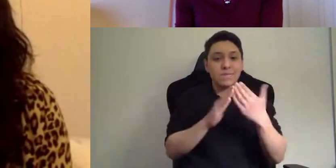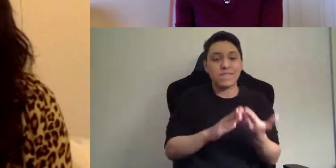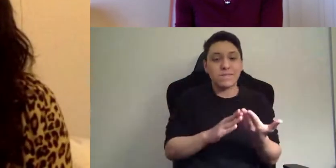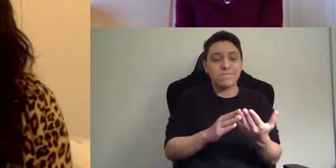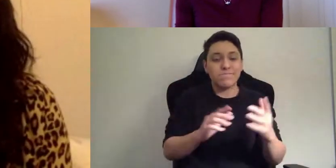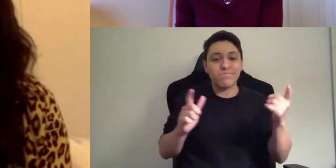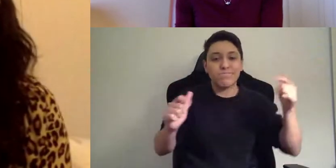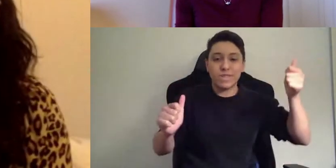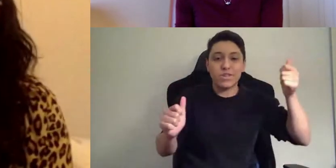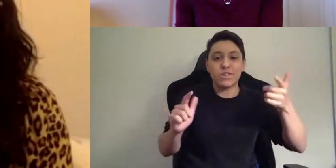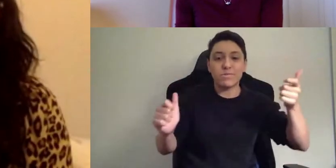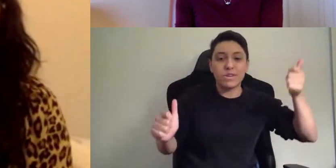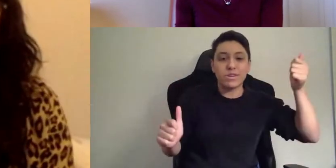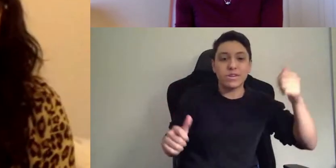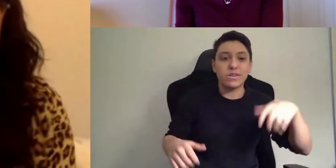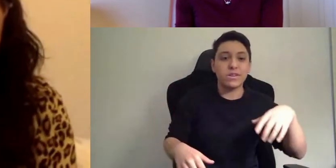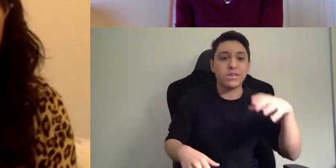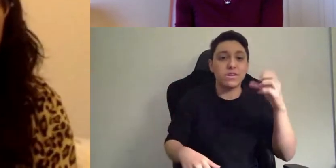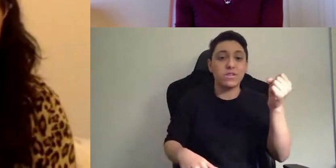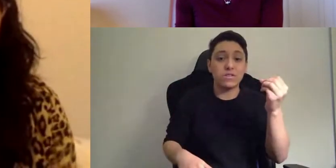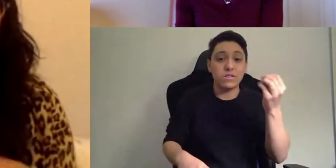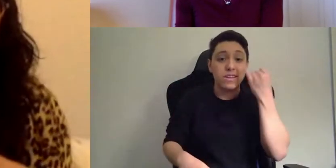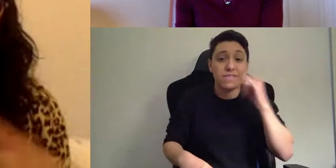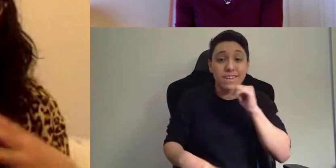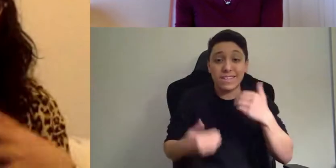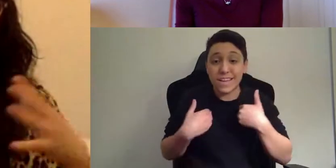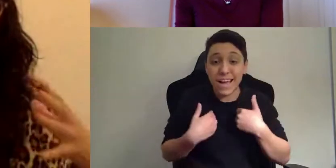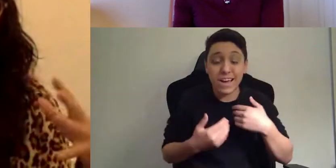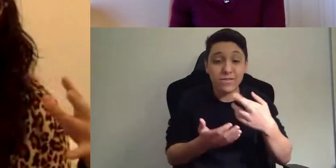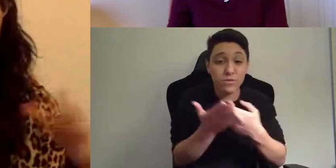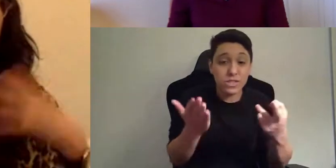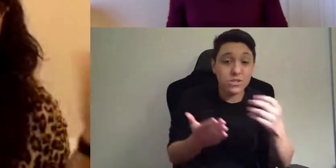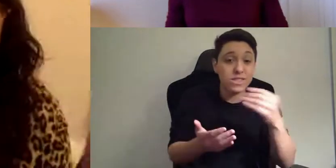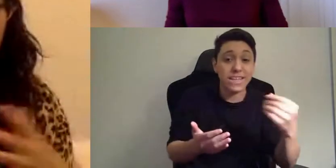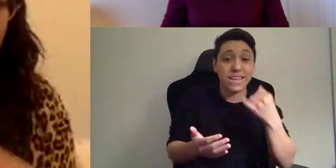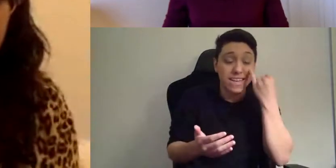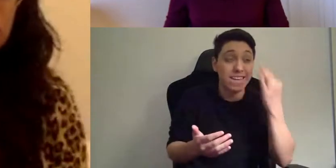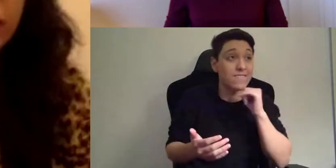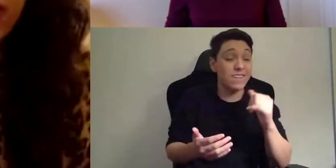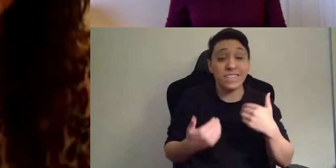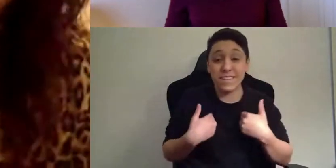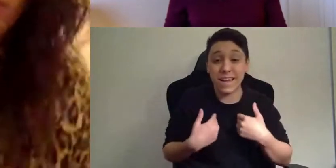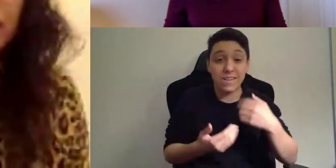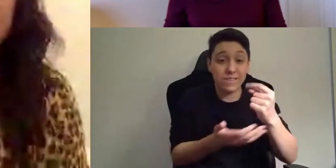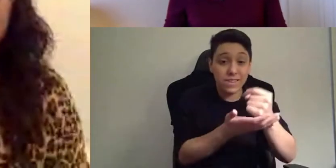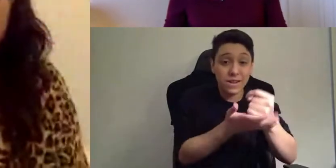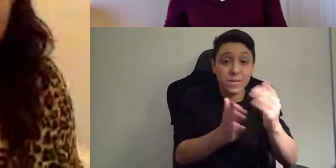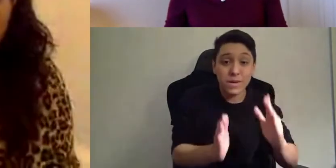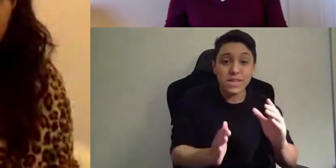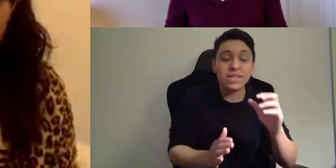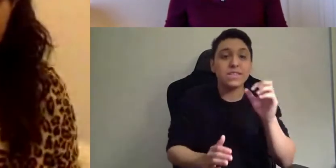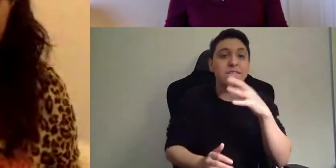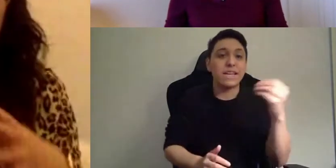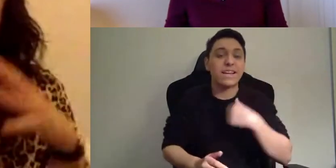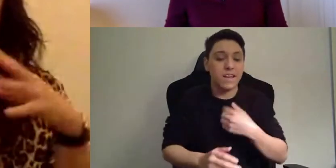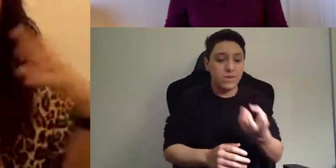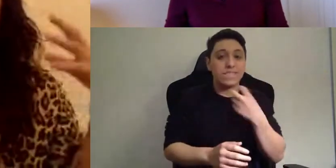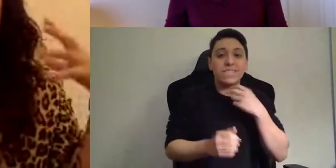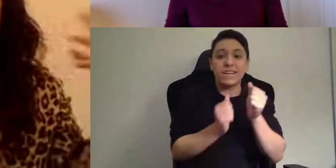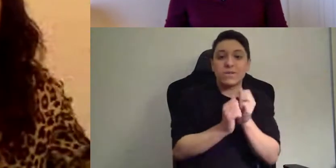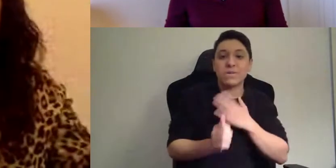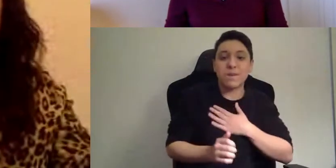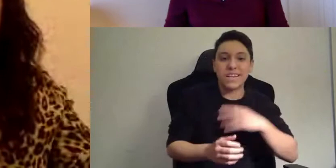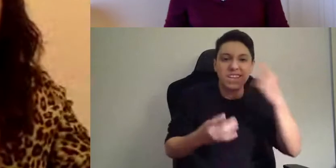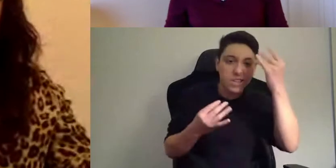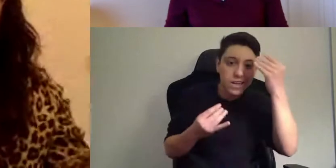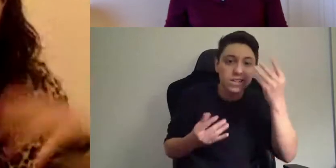wasn't resourced and if I didn't have a therapist, perhaps, and I wasn't engaged in my own, my own work, like